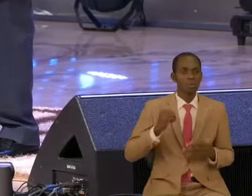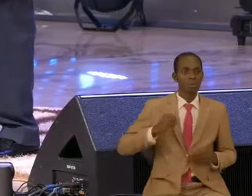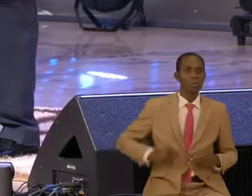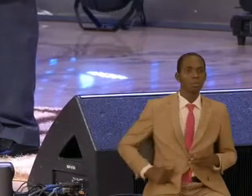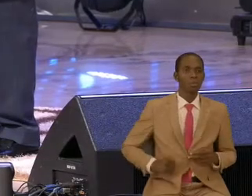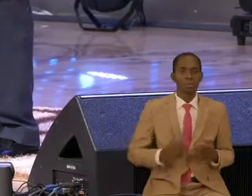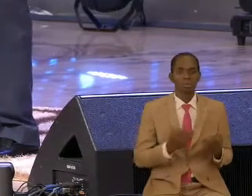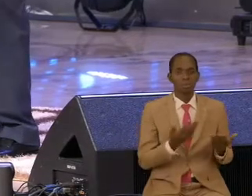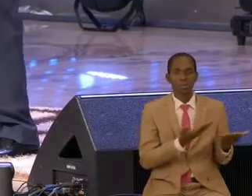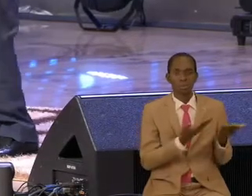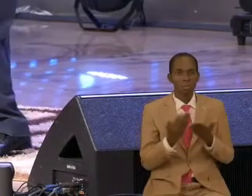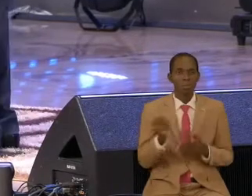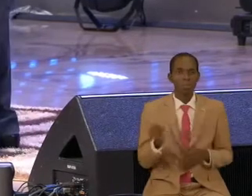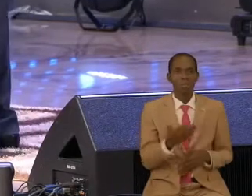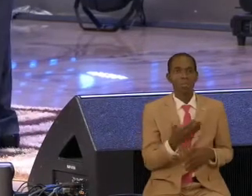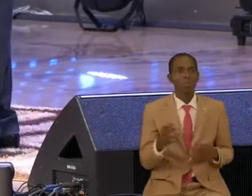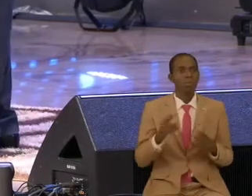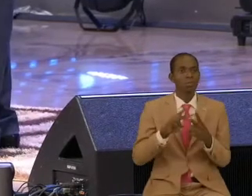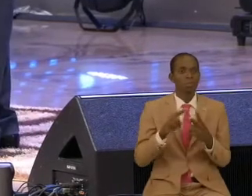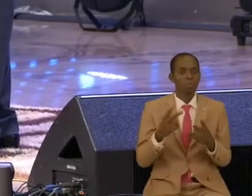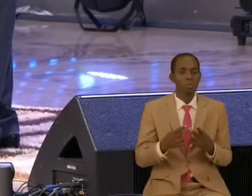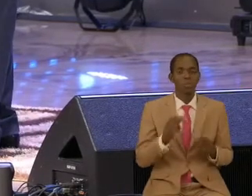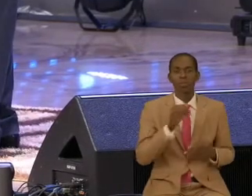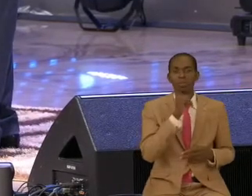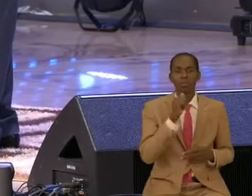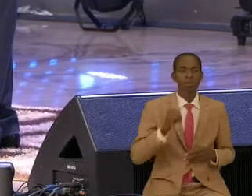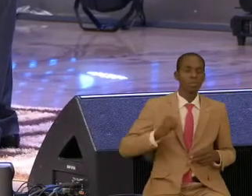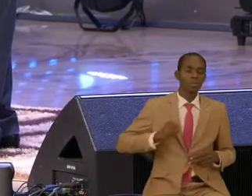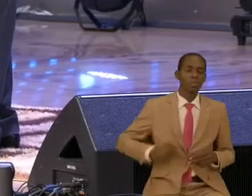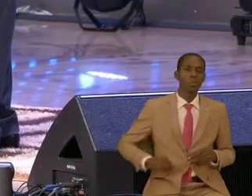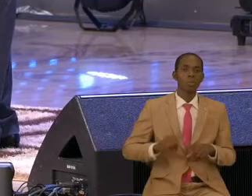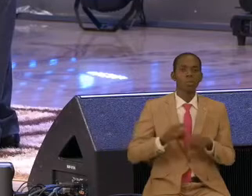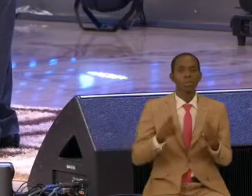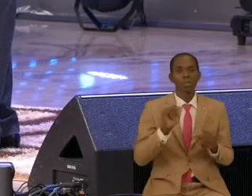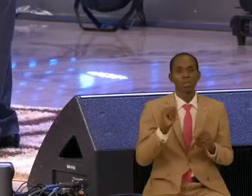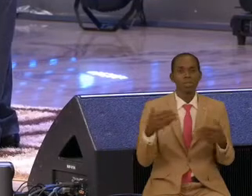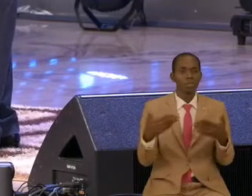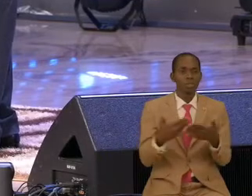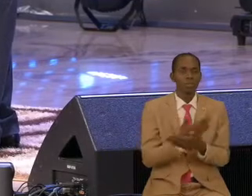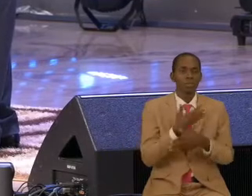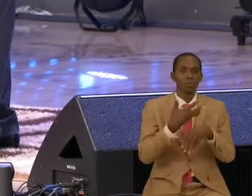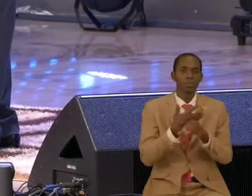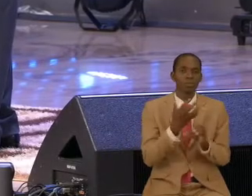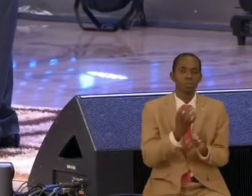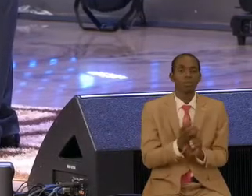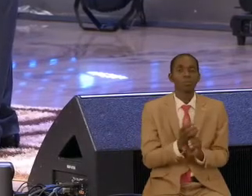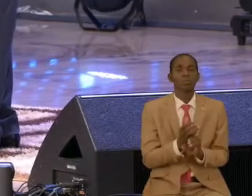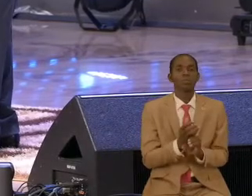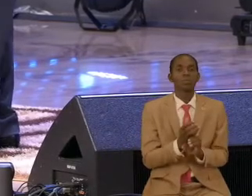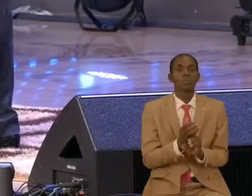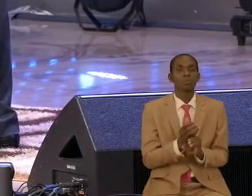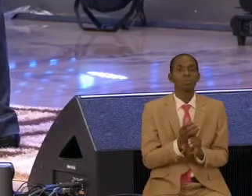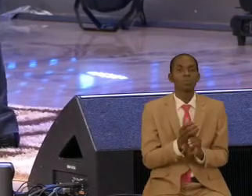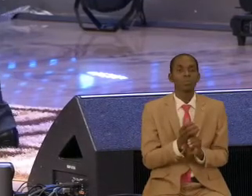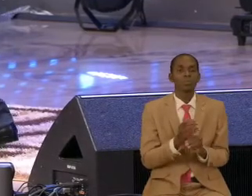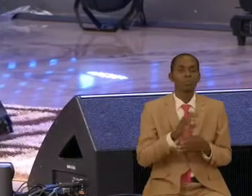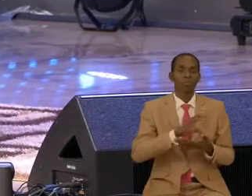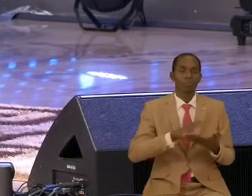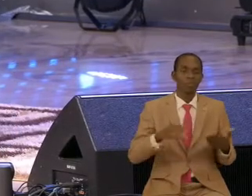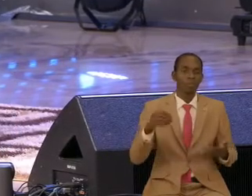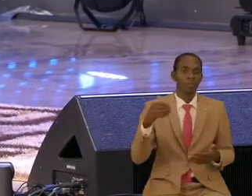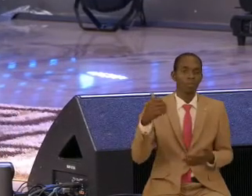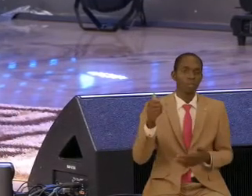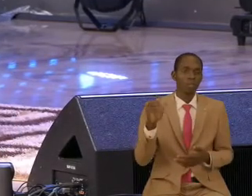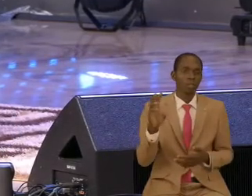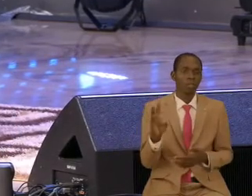availeth anything, nor uncircumcision, but a new creature. Verse